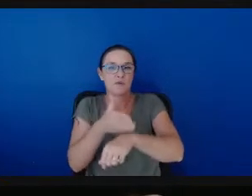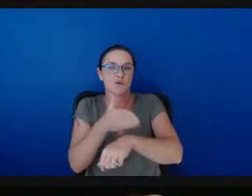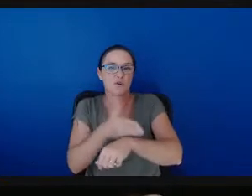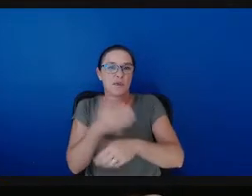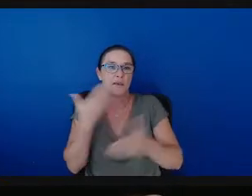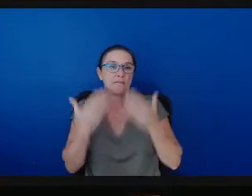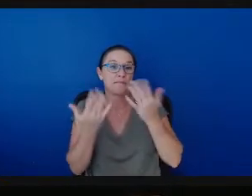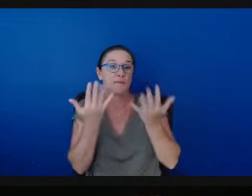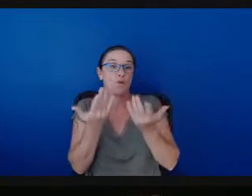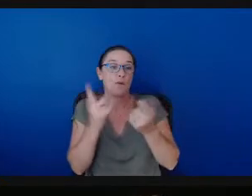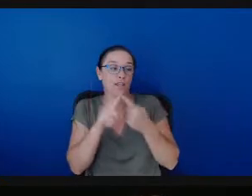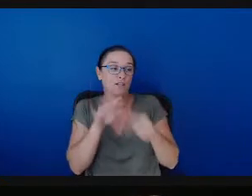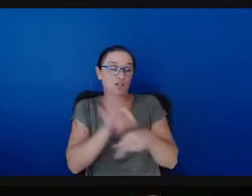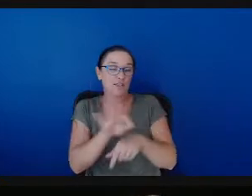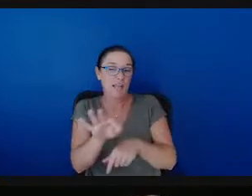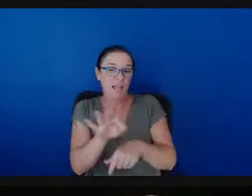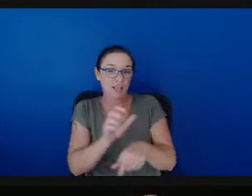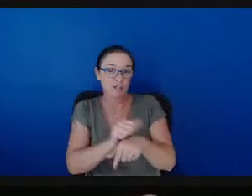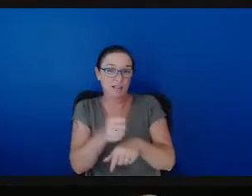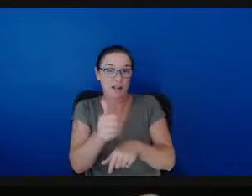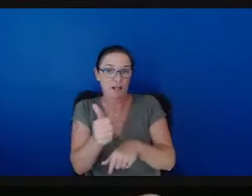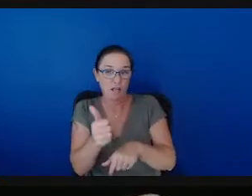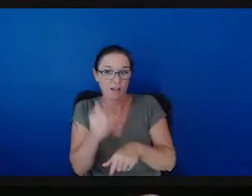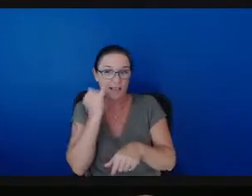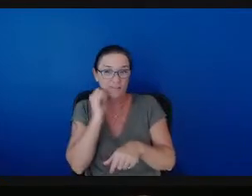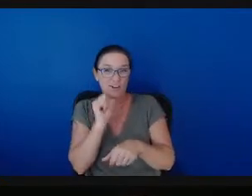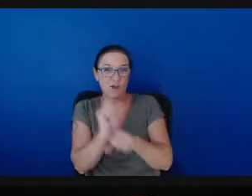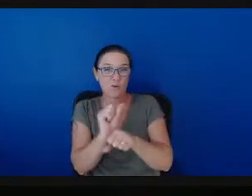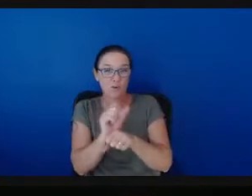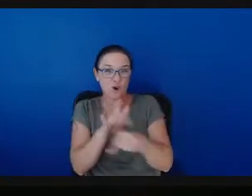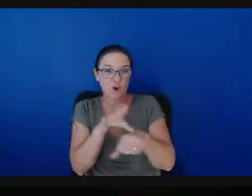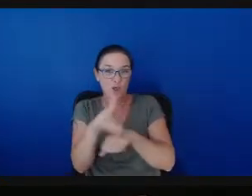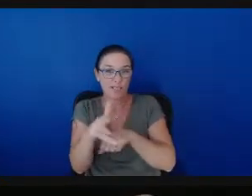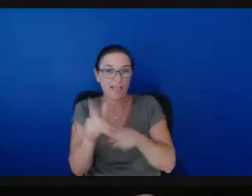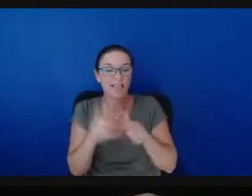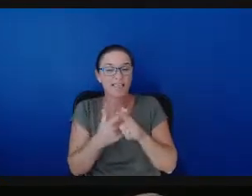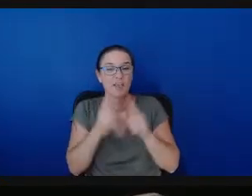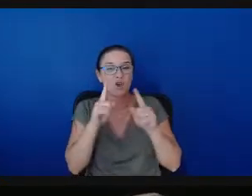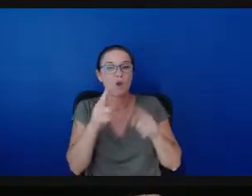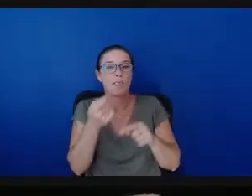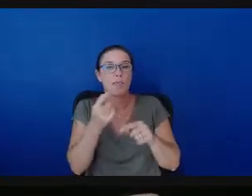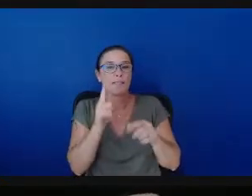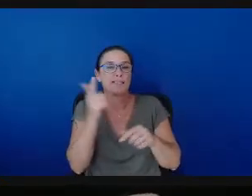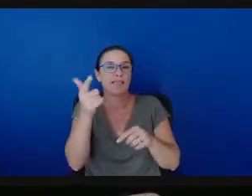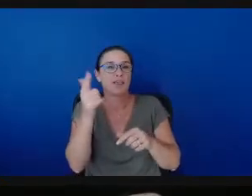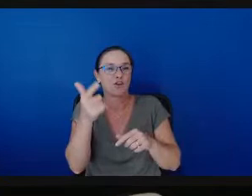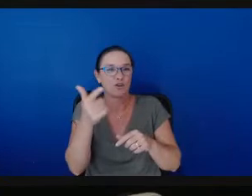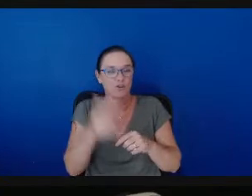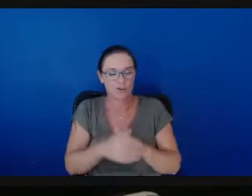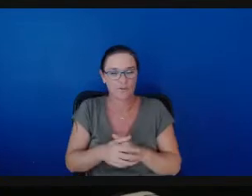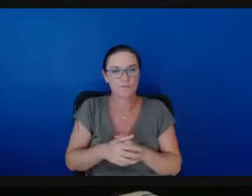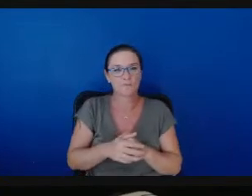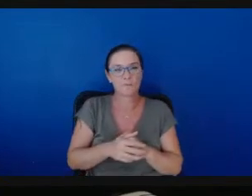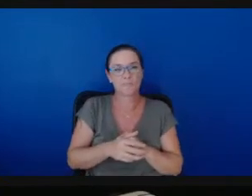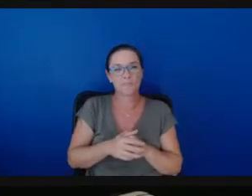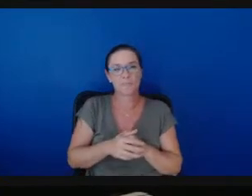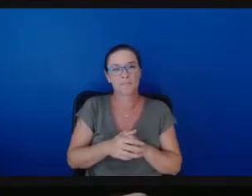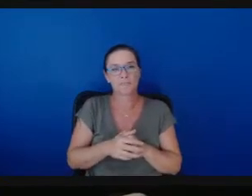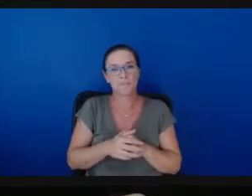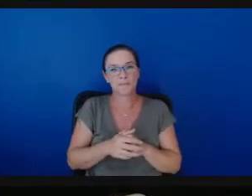maybe wait till 9 or 10 if you can. If you're not working super early, try and skip the crowd, because it is kind of